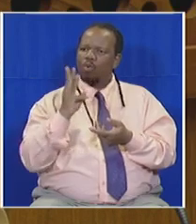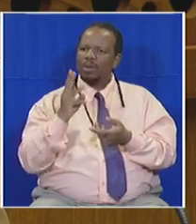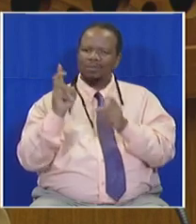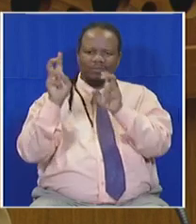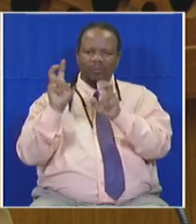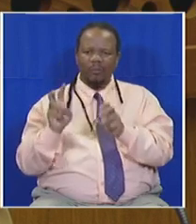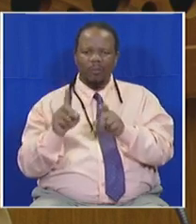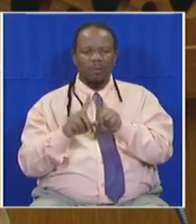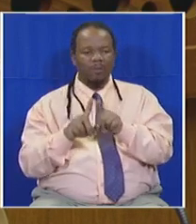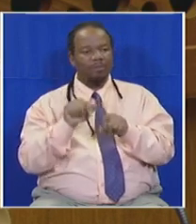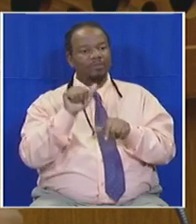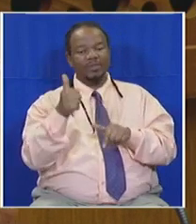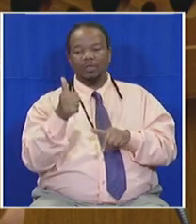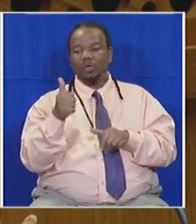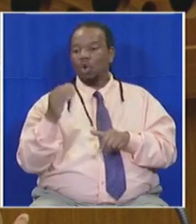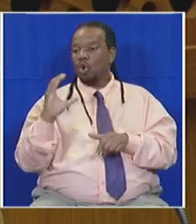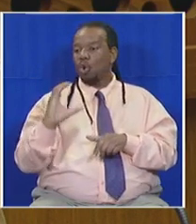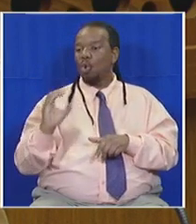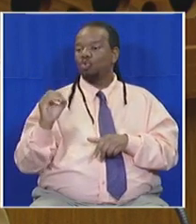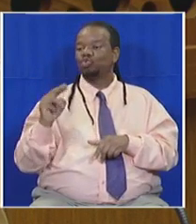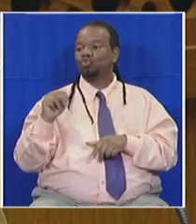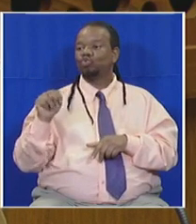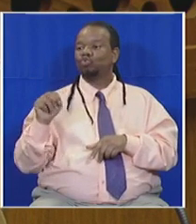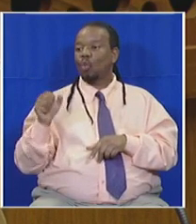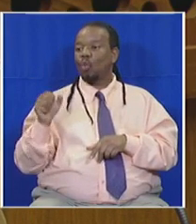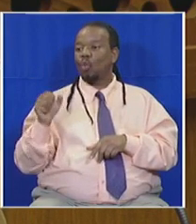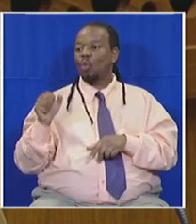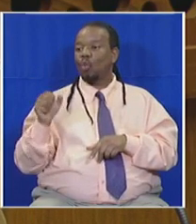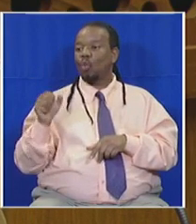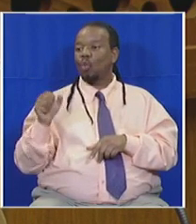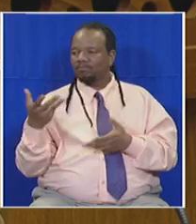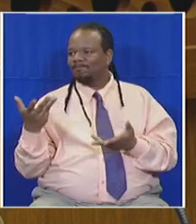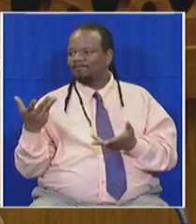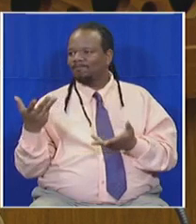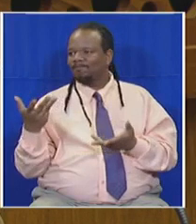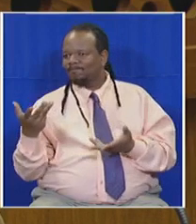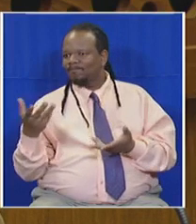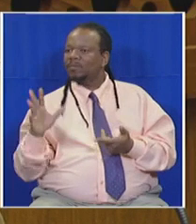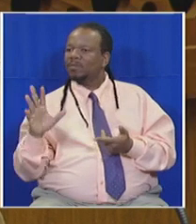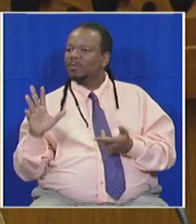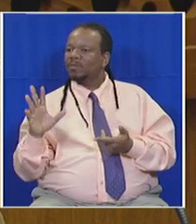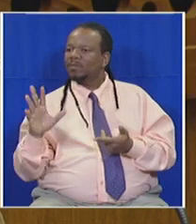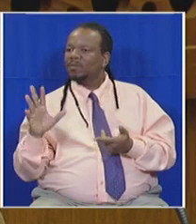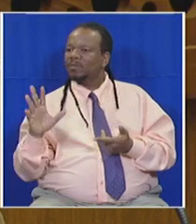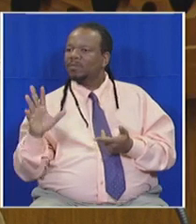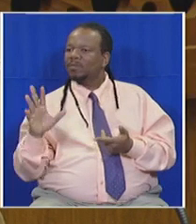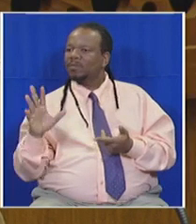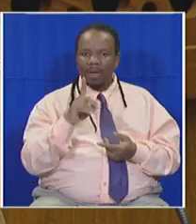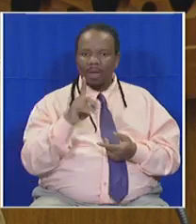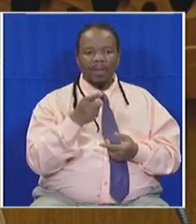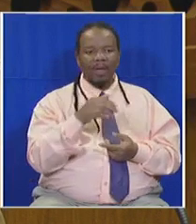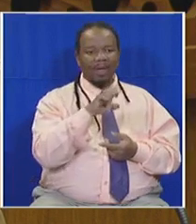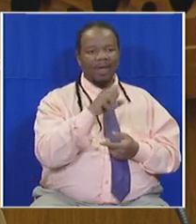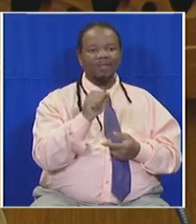by consumers and they in turn fail to honor their contract with Eskom and water boards and end up